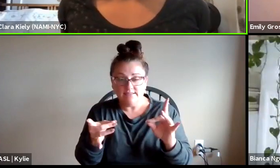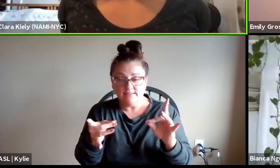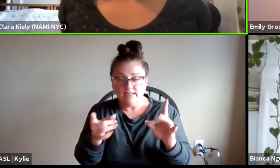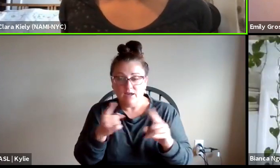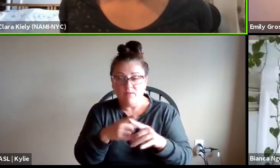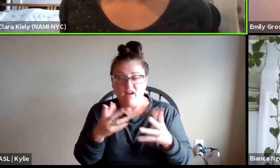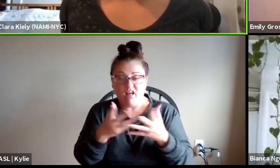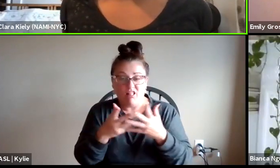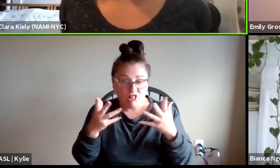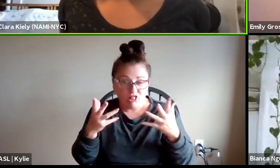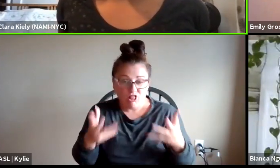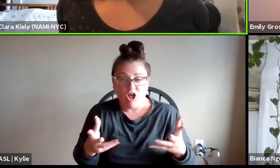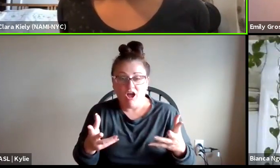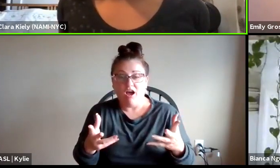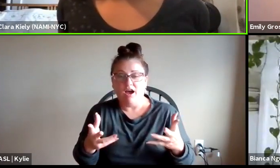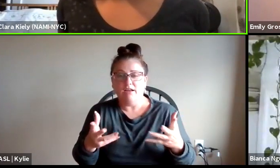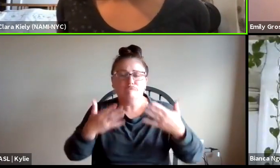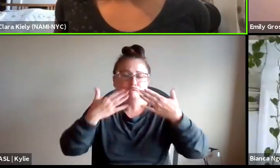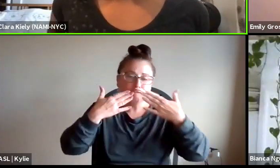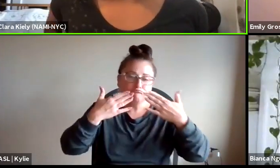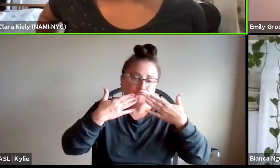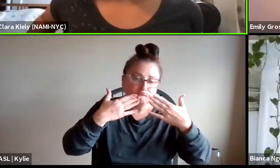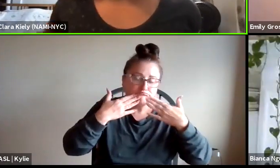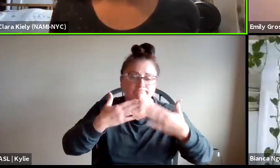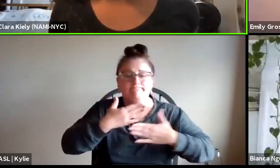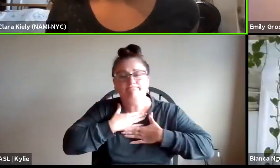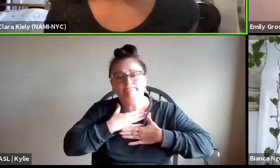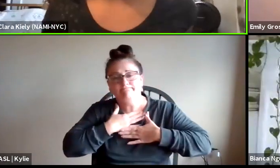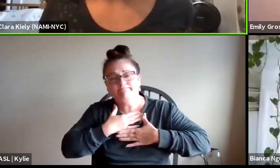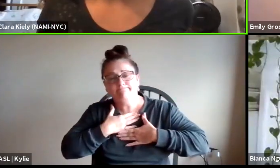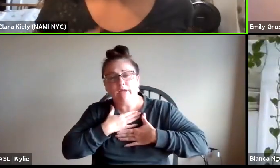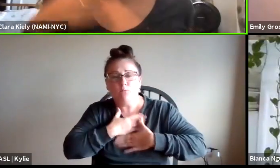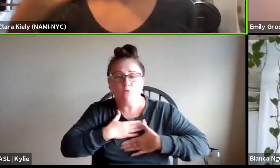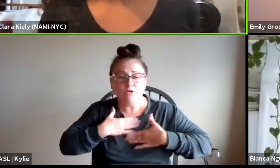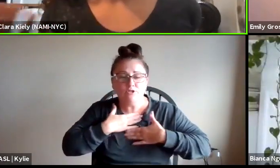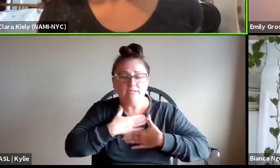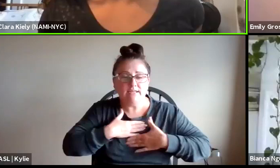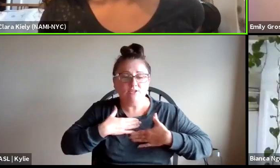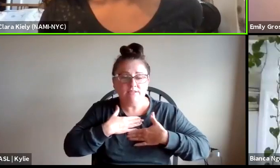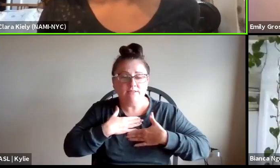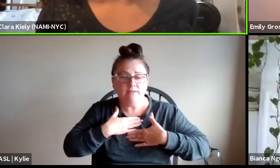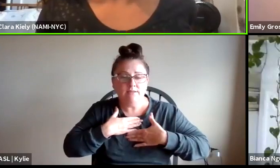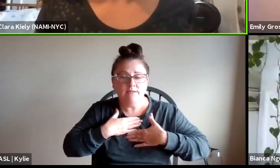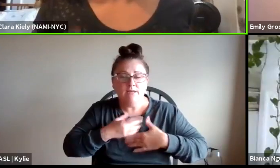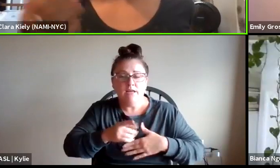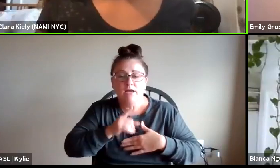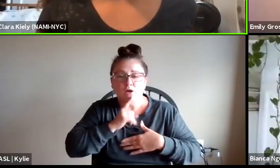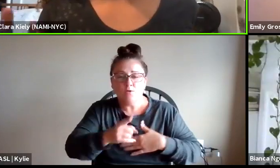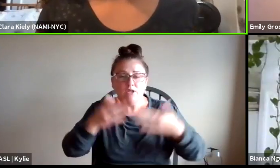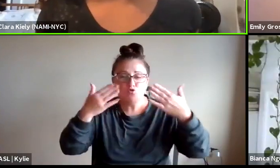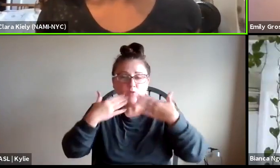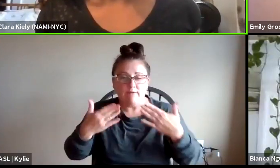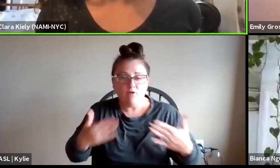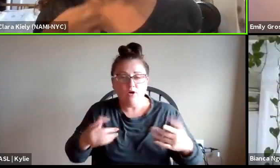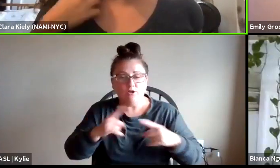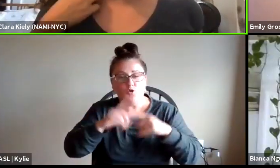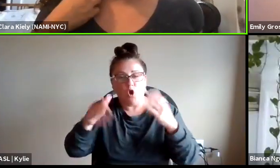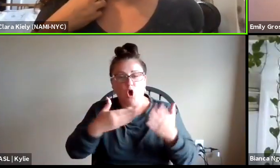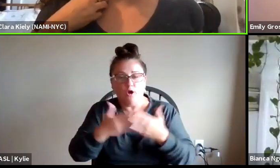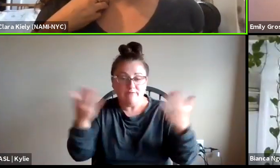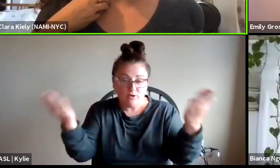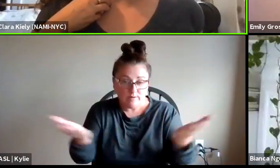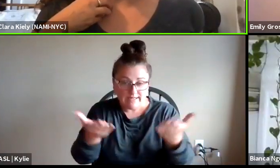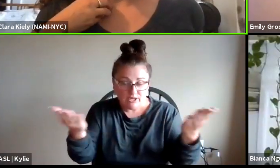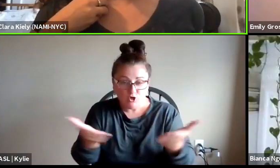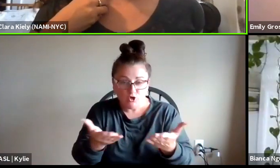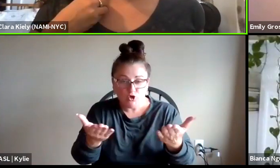of just gratitude and appreciation coming from attendees. So I'm really grateful to all of you for being here